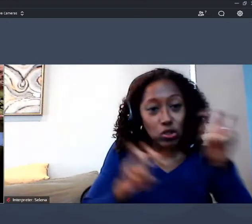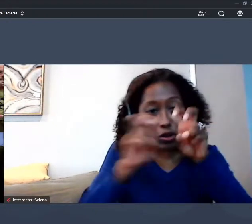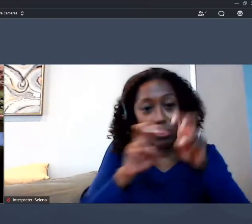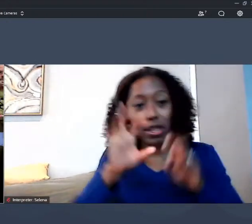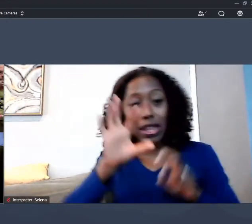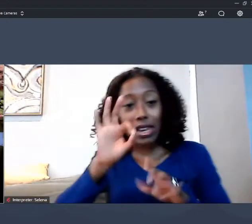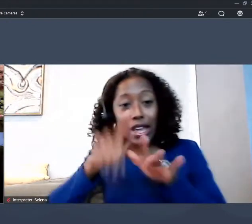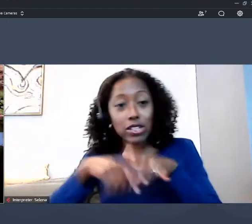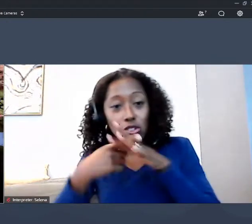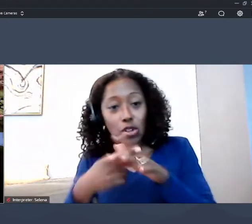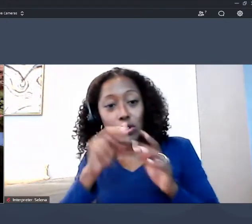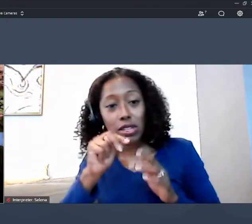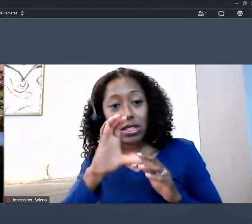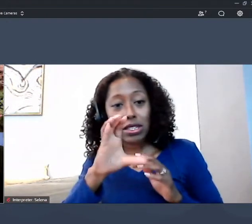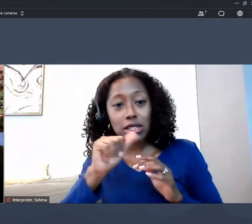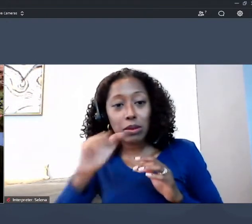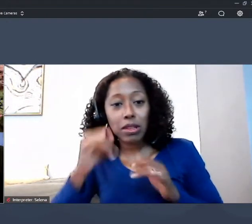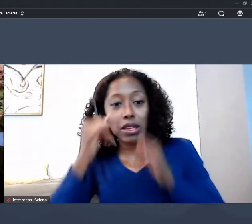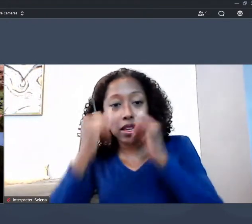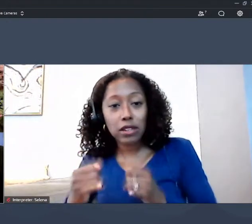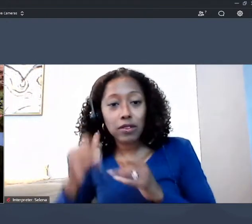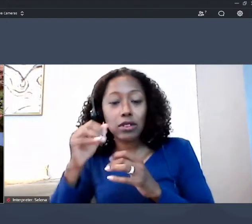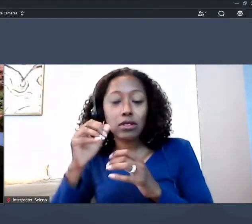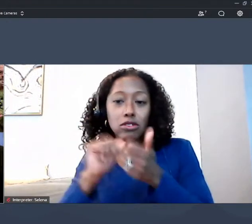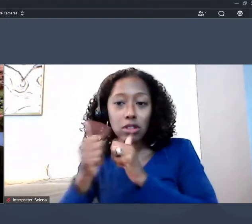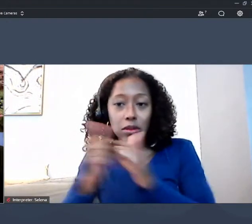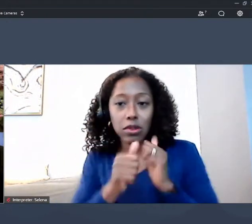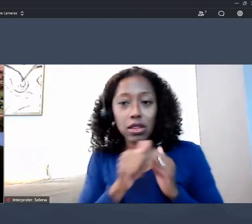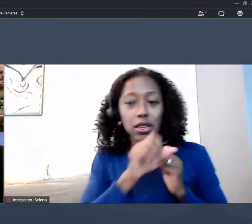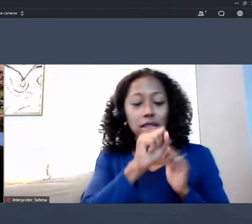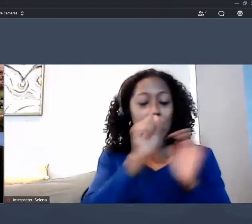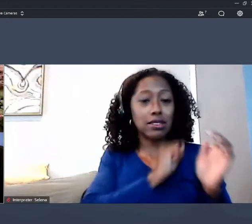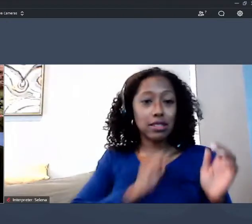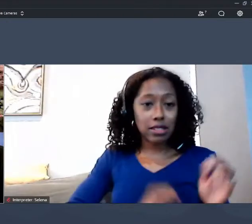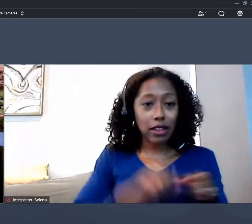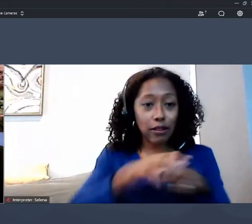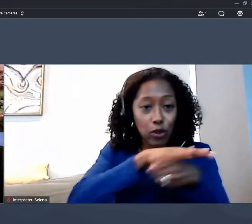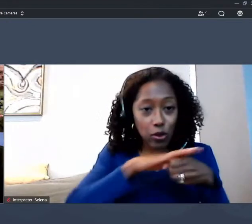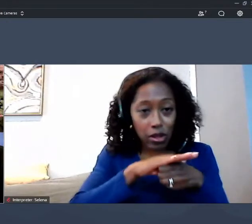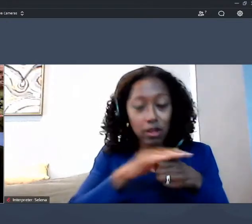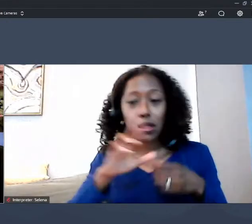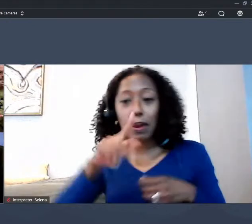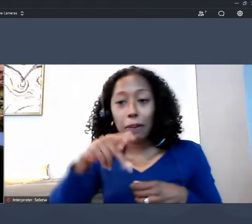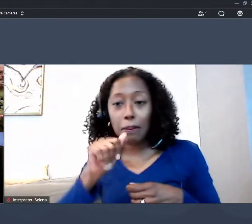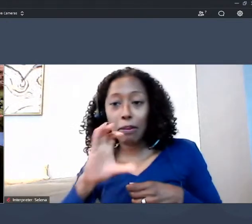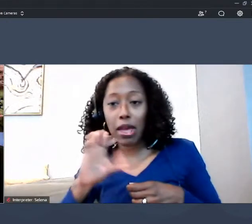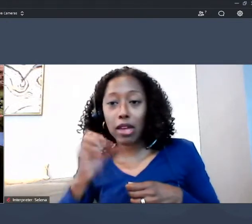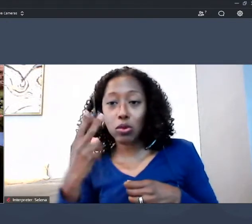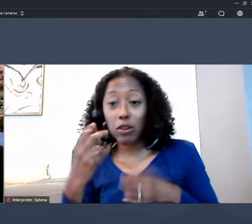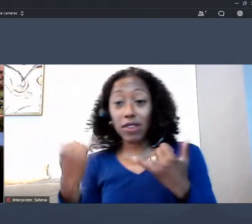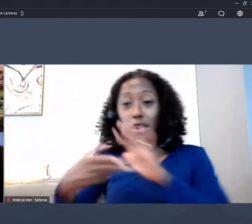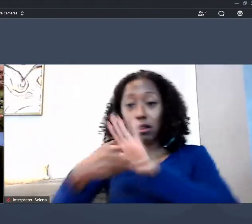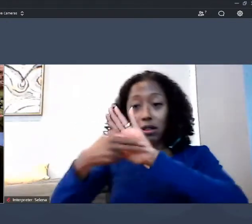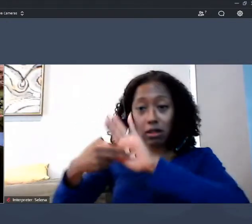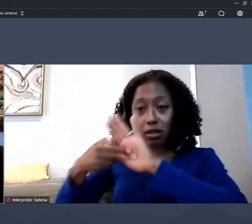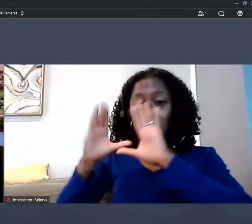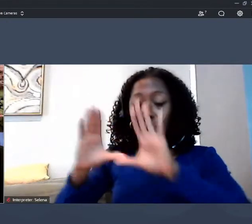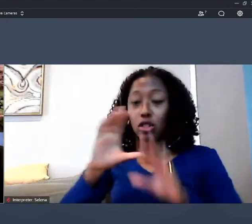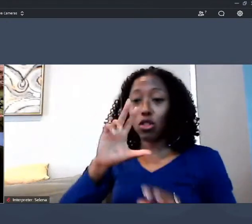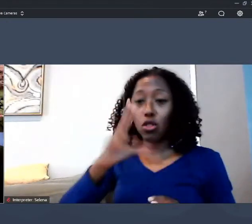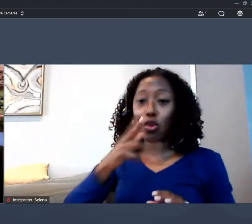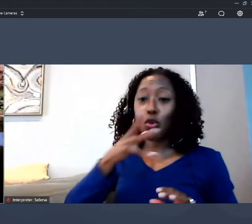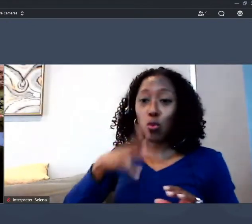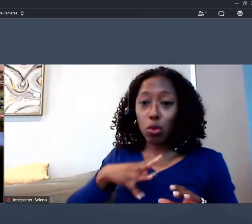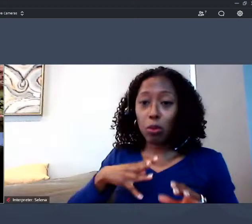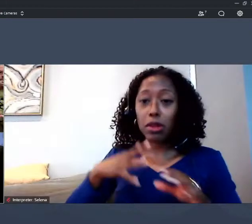Individual Championship, the Stanford Regional, and the Pac-12 Championship, she now holds the title of the 3rd woman in history to sweep the postseason.